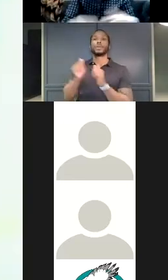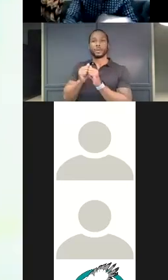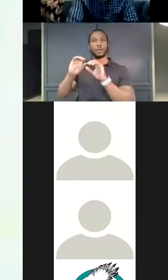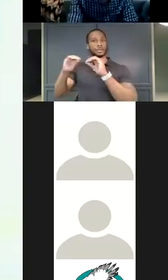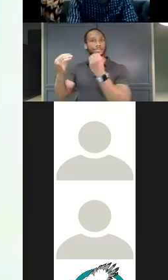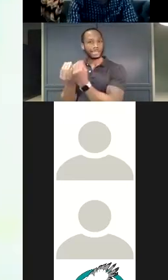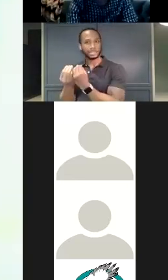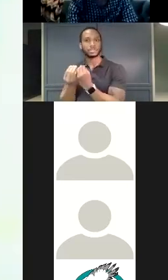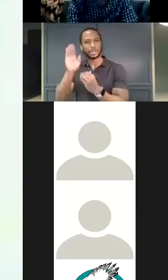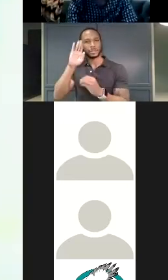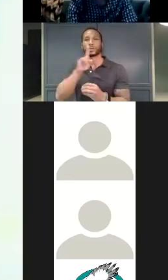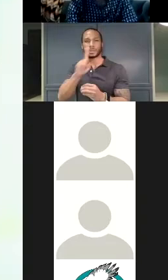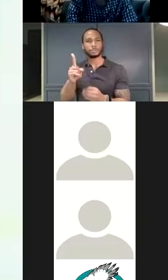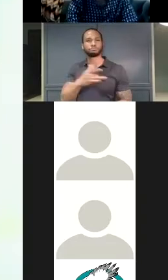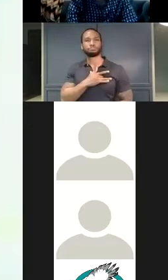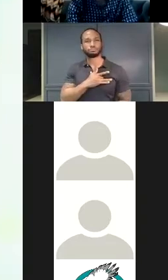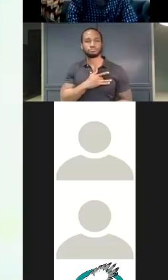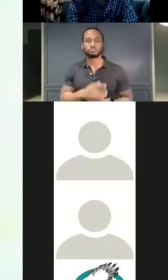close to my